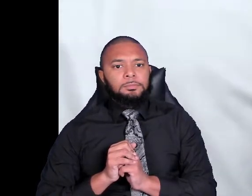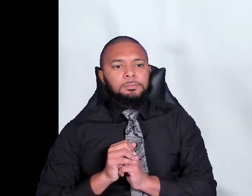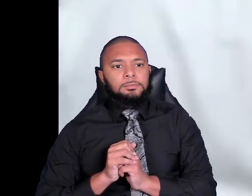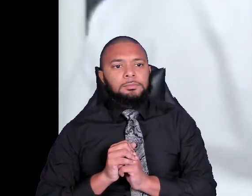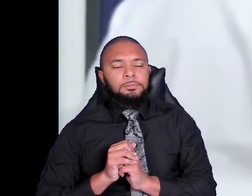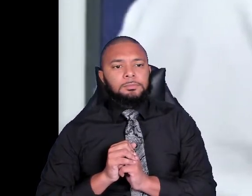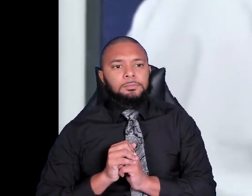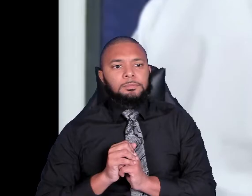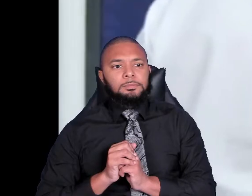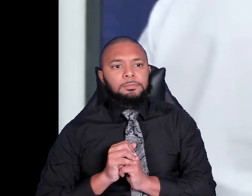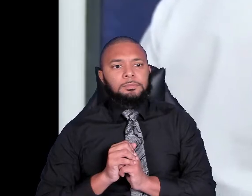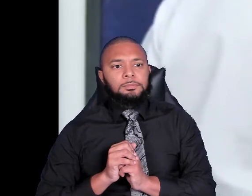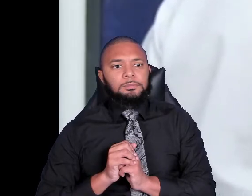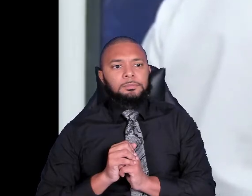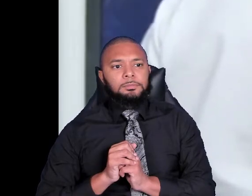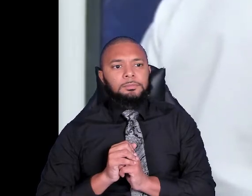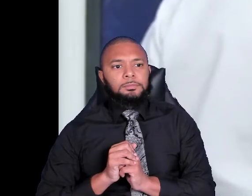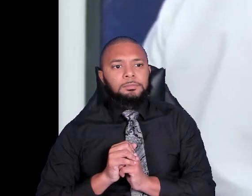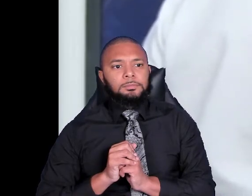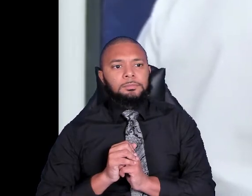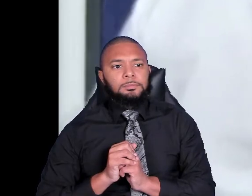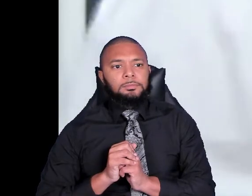plus 21y